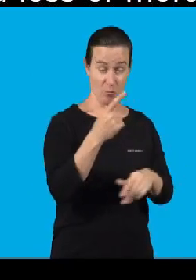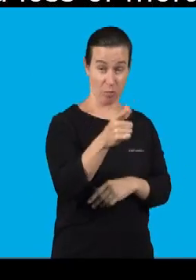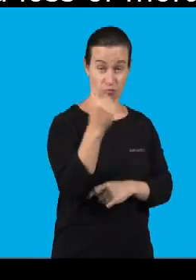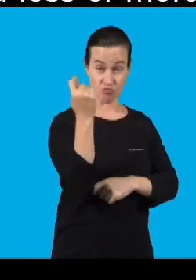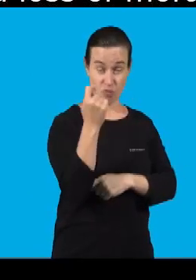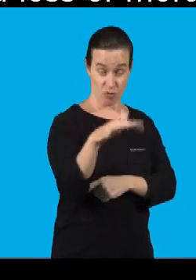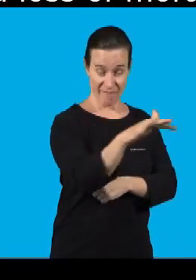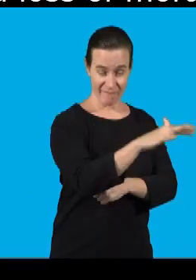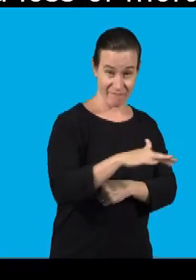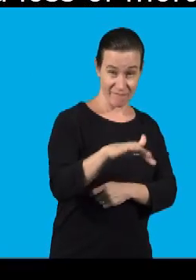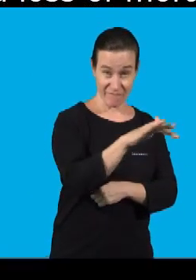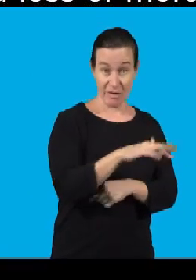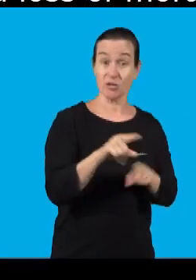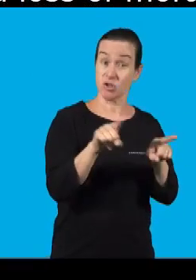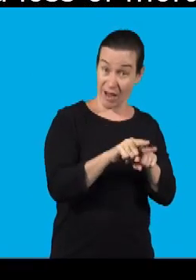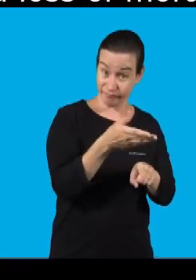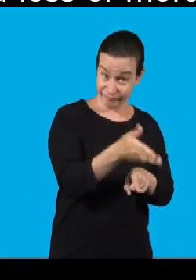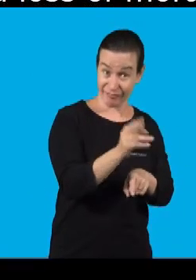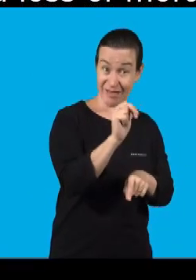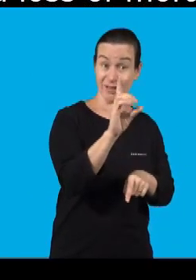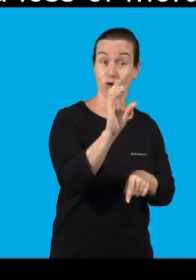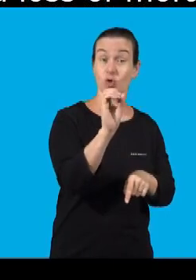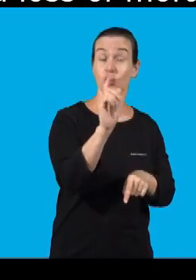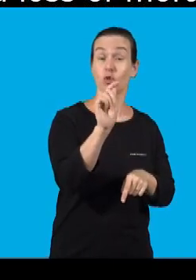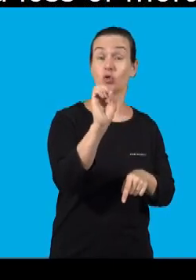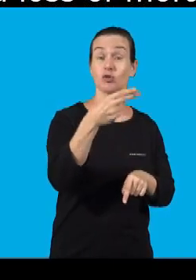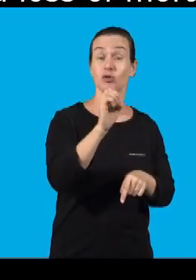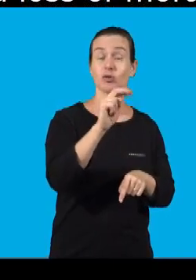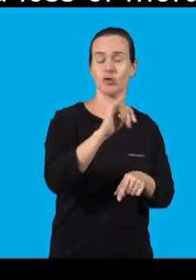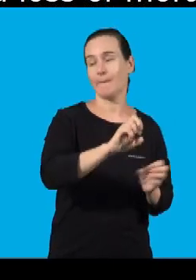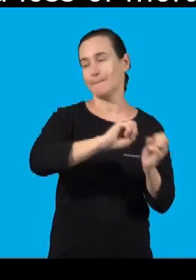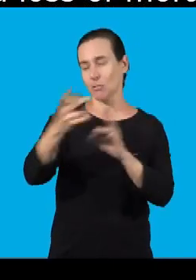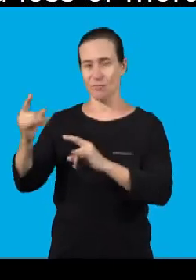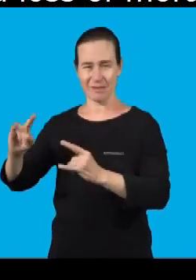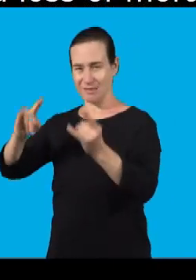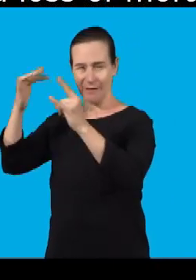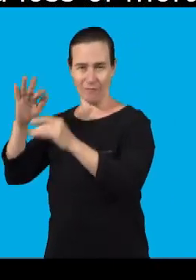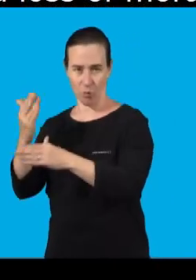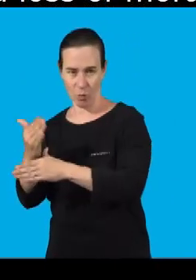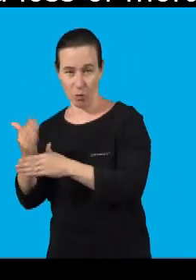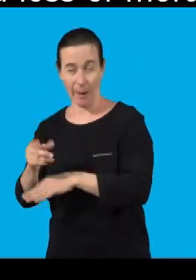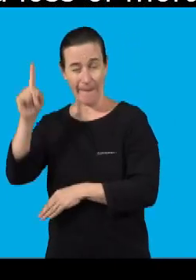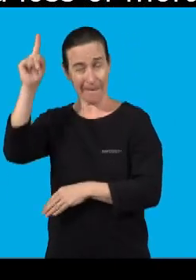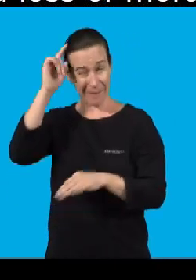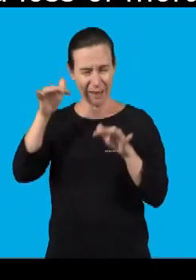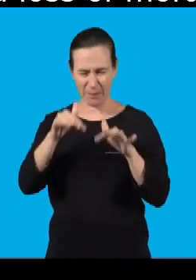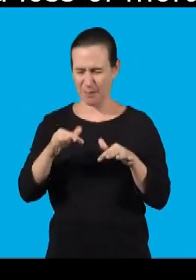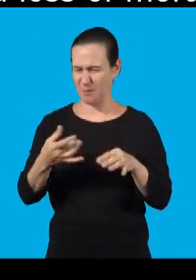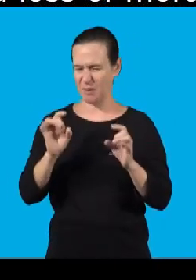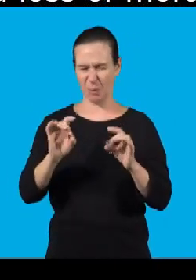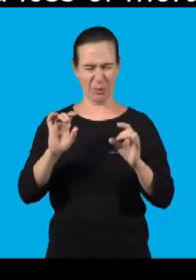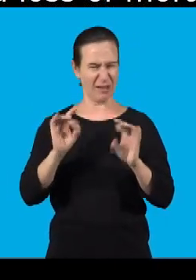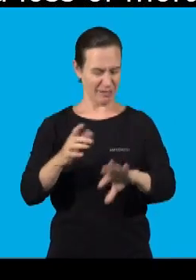rural villages, areas like Indocheni move to the city in search of employment. Black people suffer from